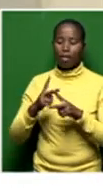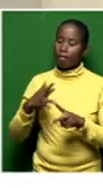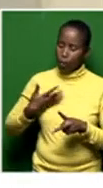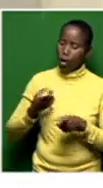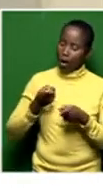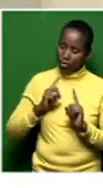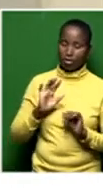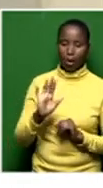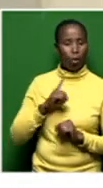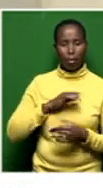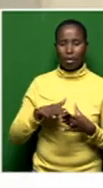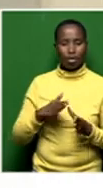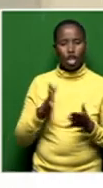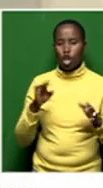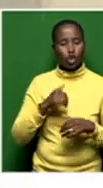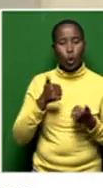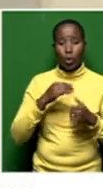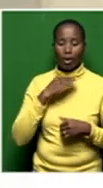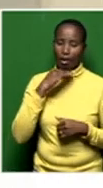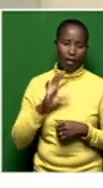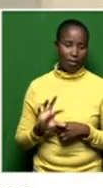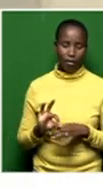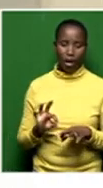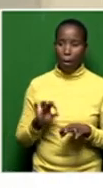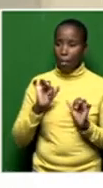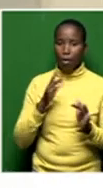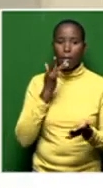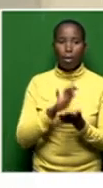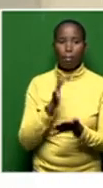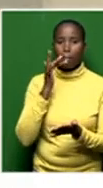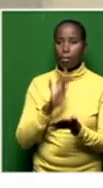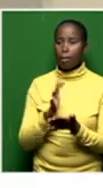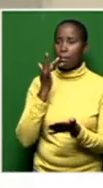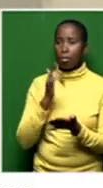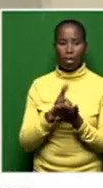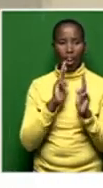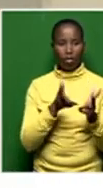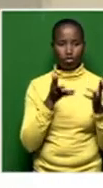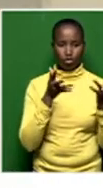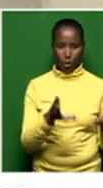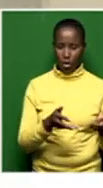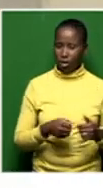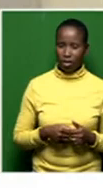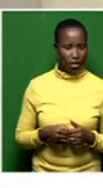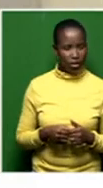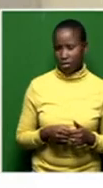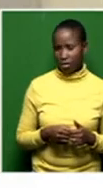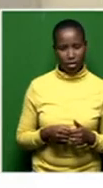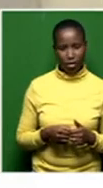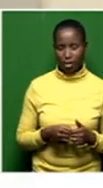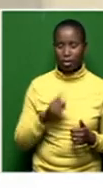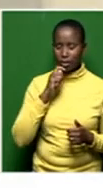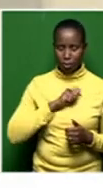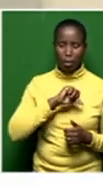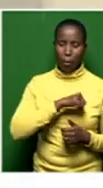simply not good enough. It's not good enough to make people promises and let them down and leave them just to fend for themselves. It's extremely